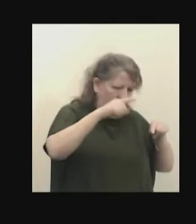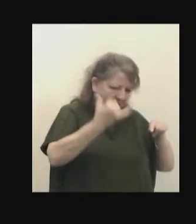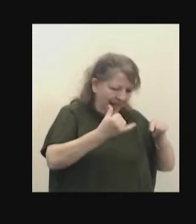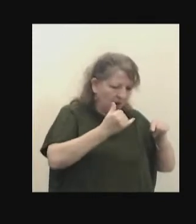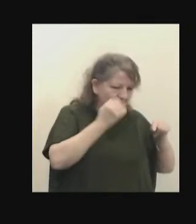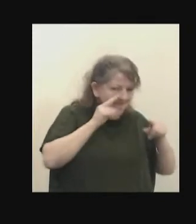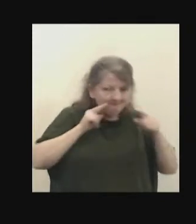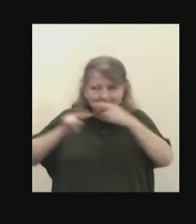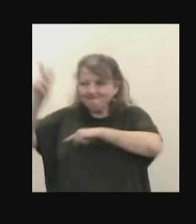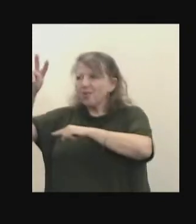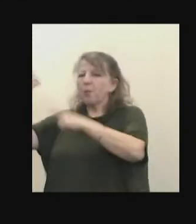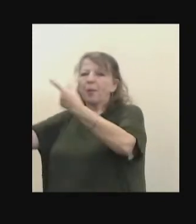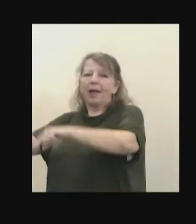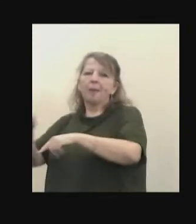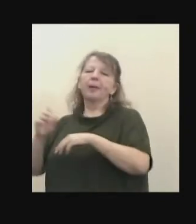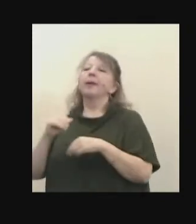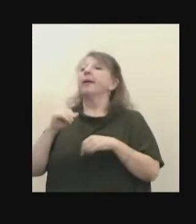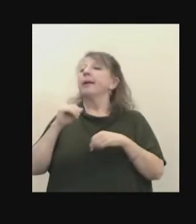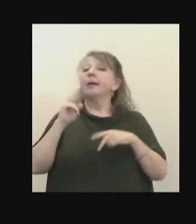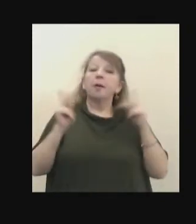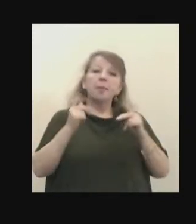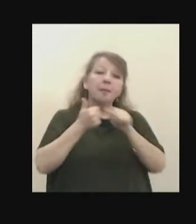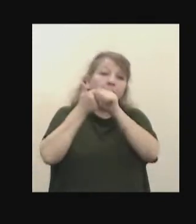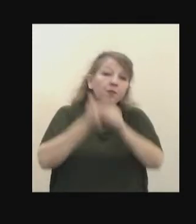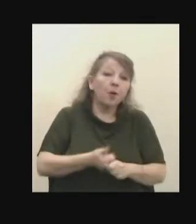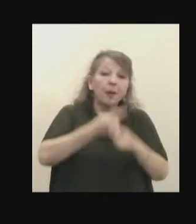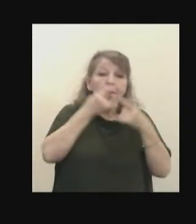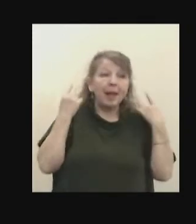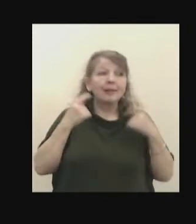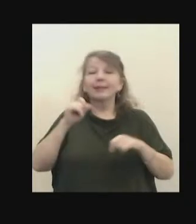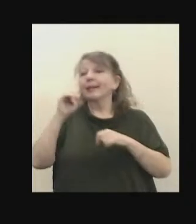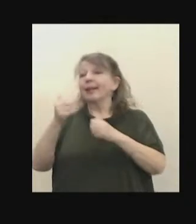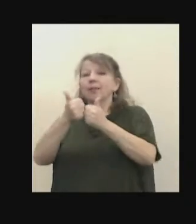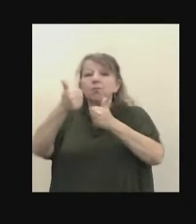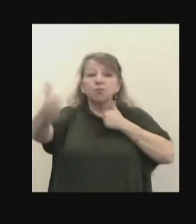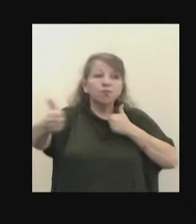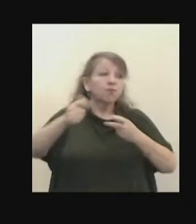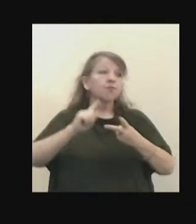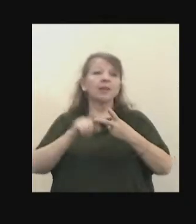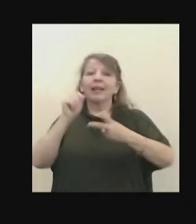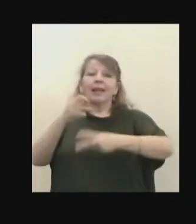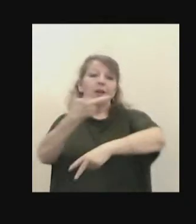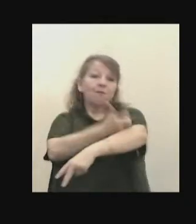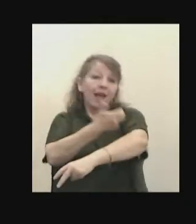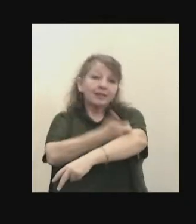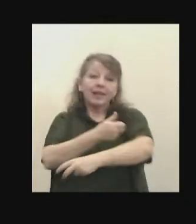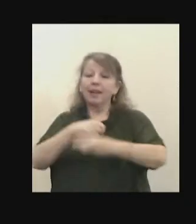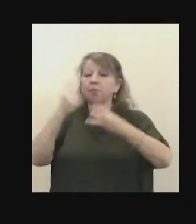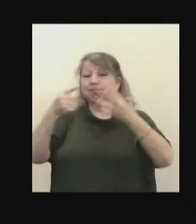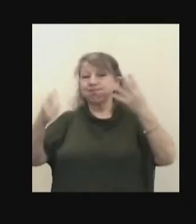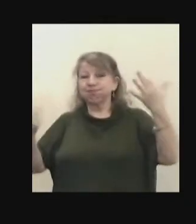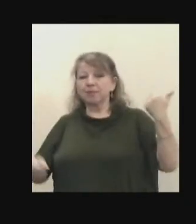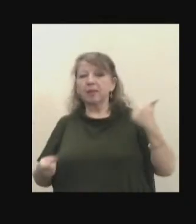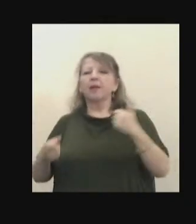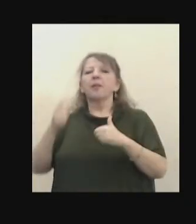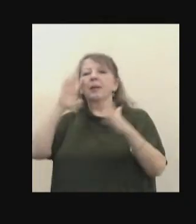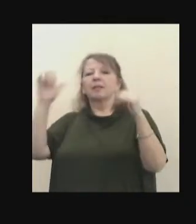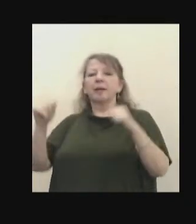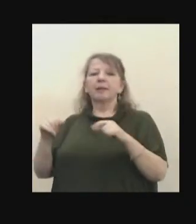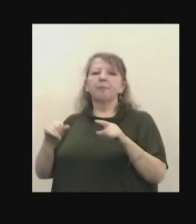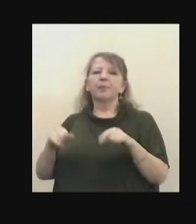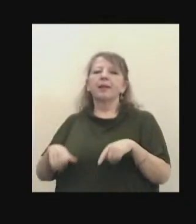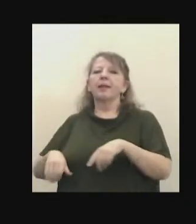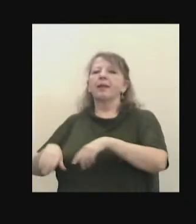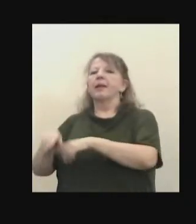people's behaviors with masking, social distancing, vaccinating. The x-axis corresponds to the date,